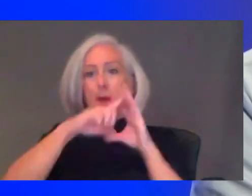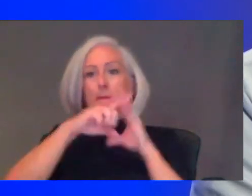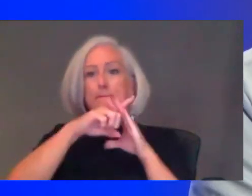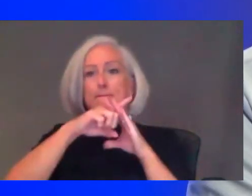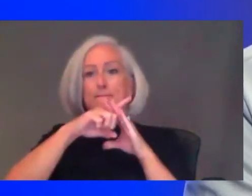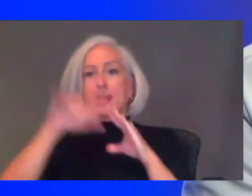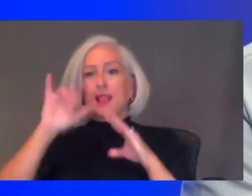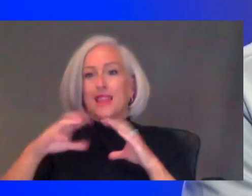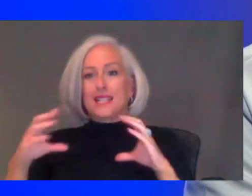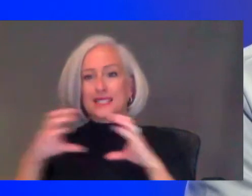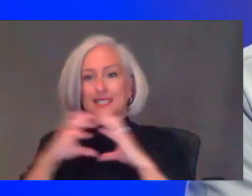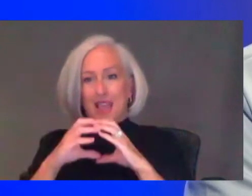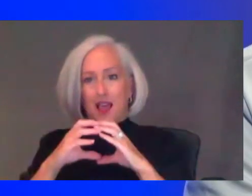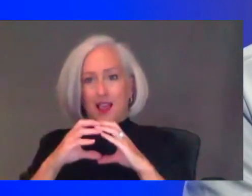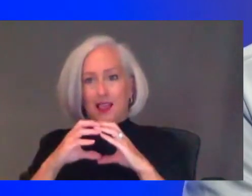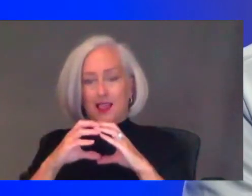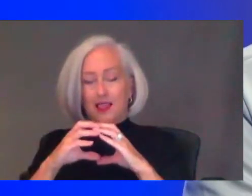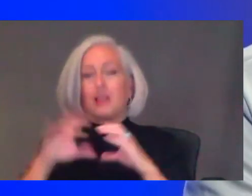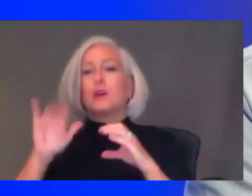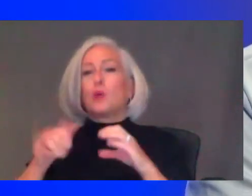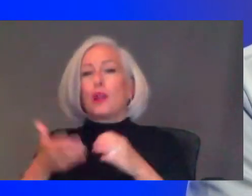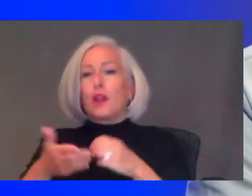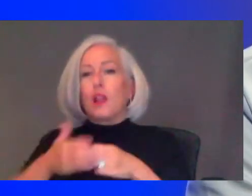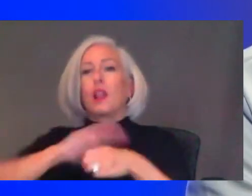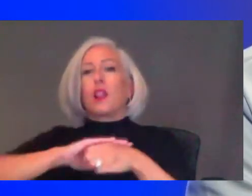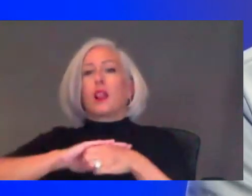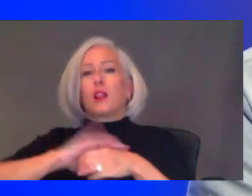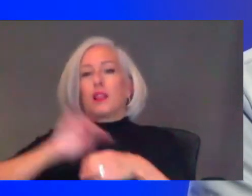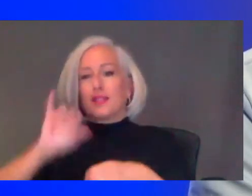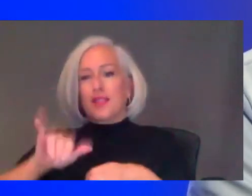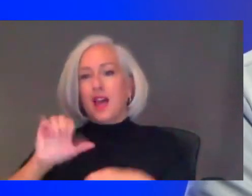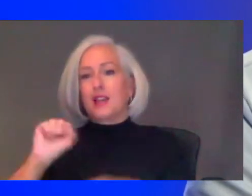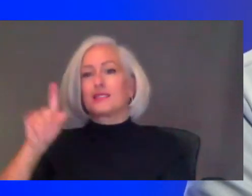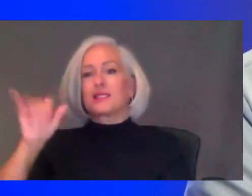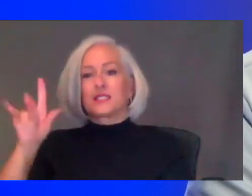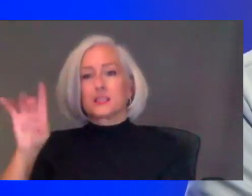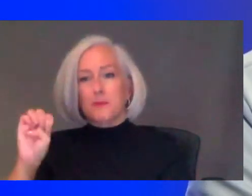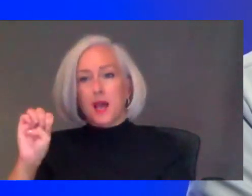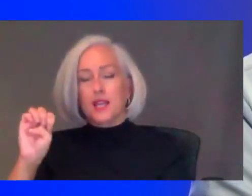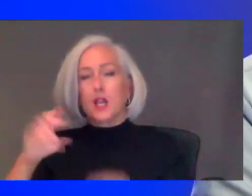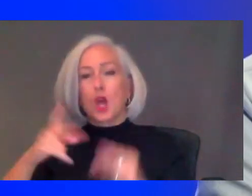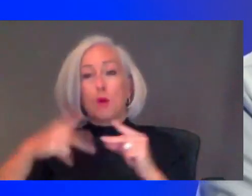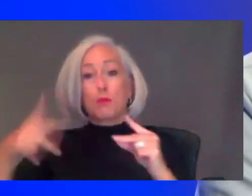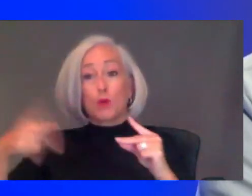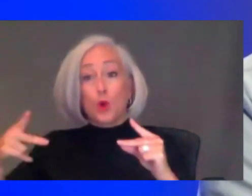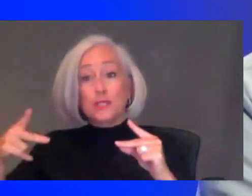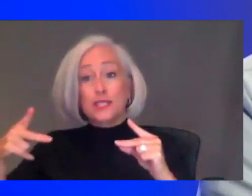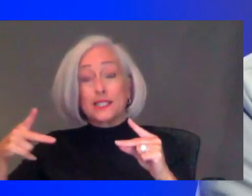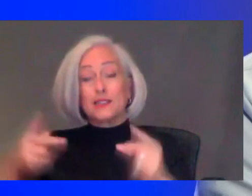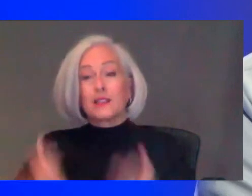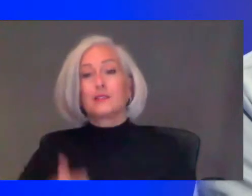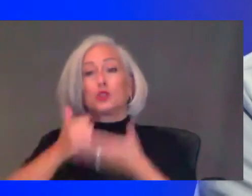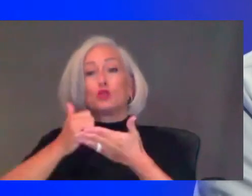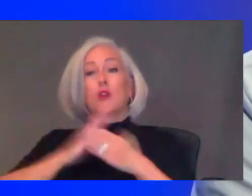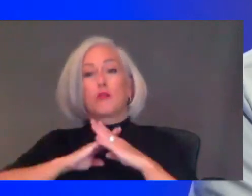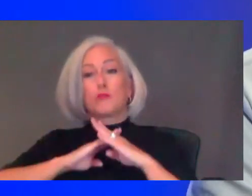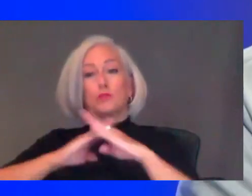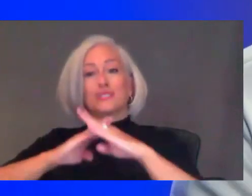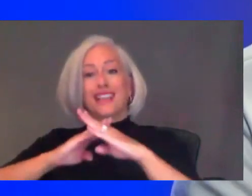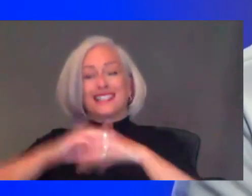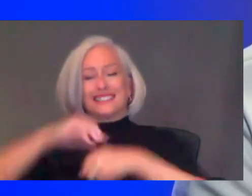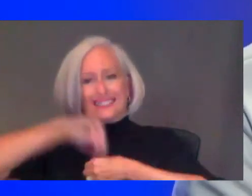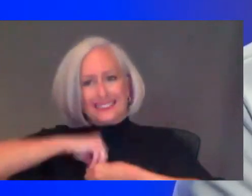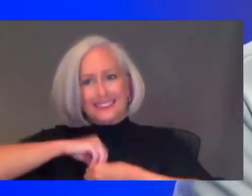the virus. And so all these approaches have been studied. Now we've had monoclonal antibodies approved under the emergency use